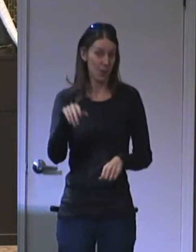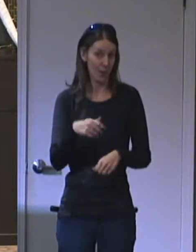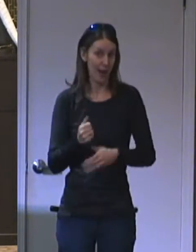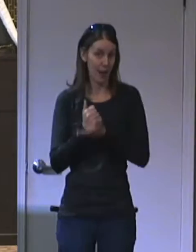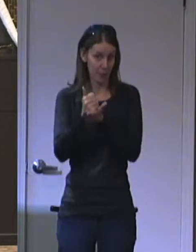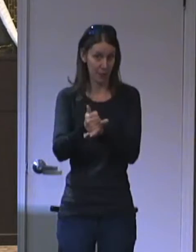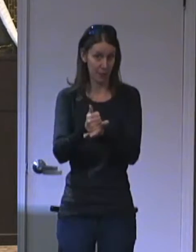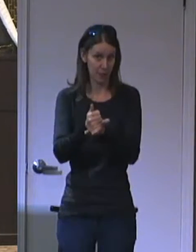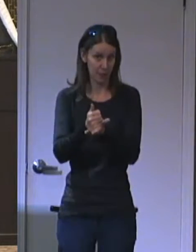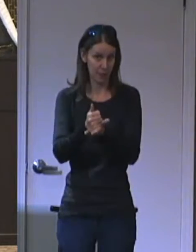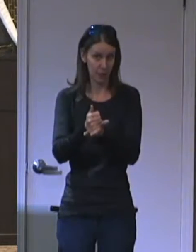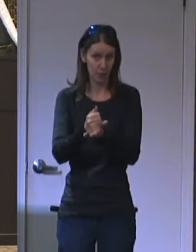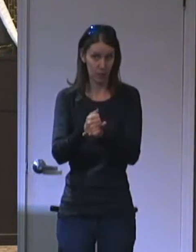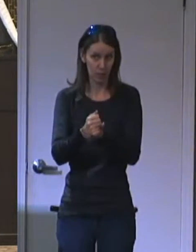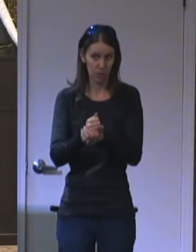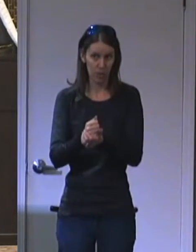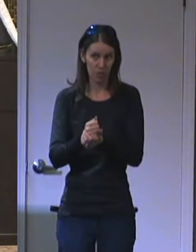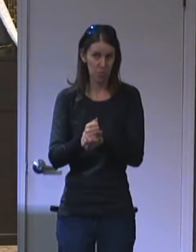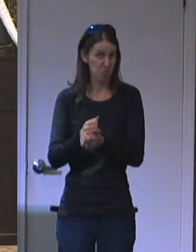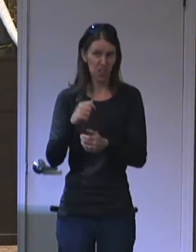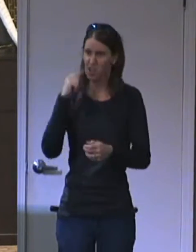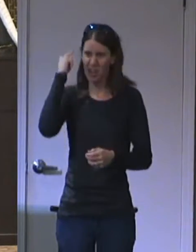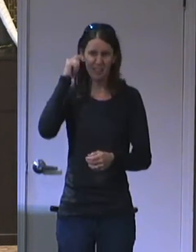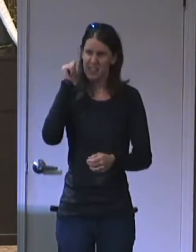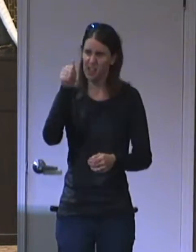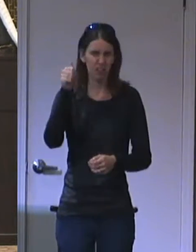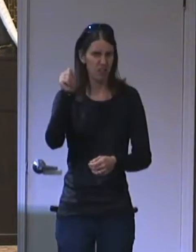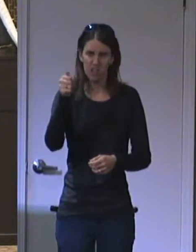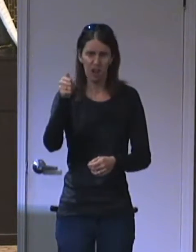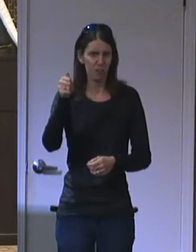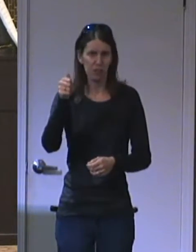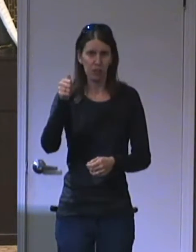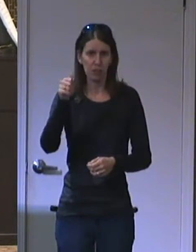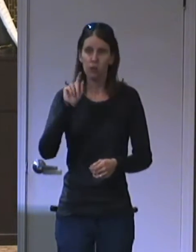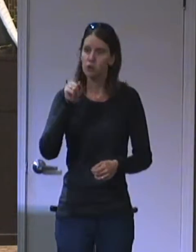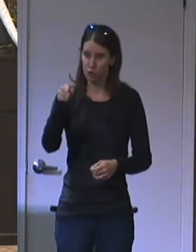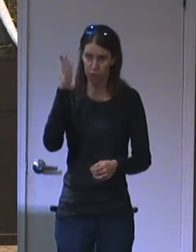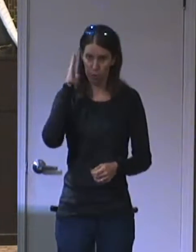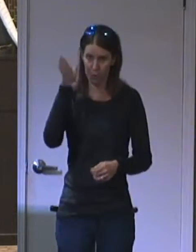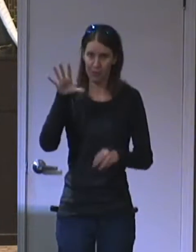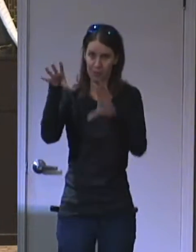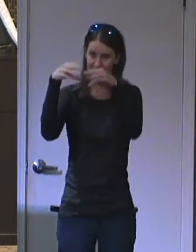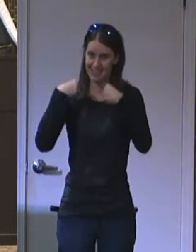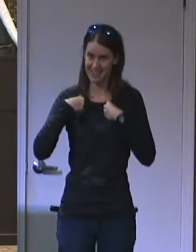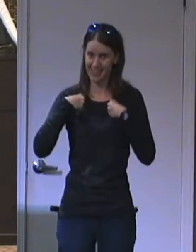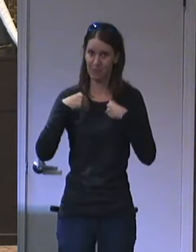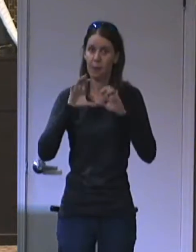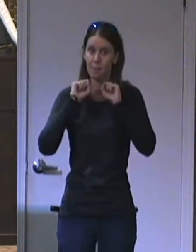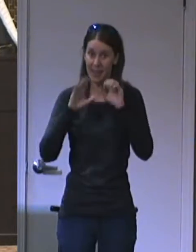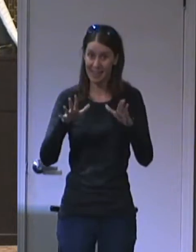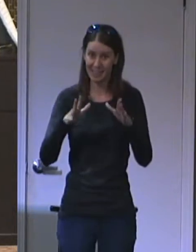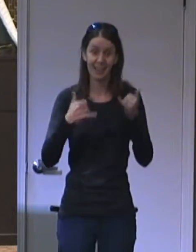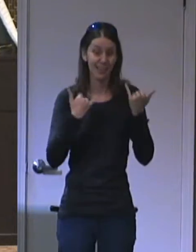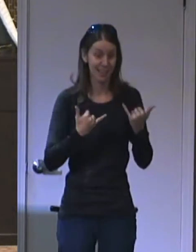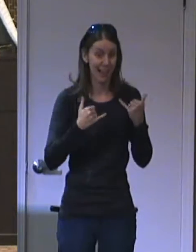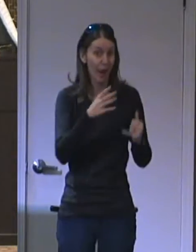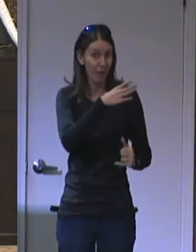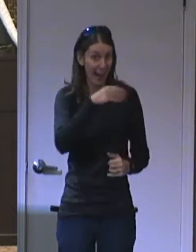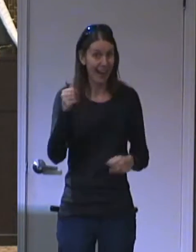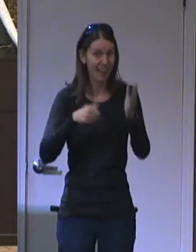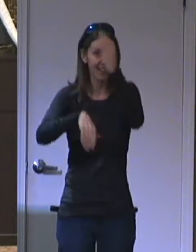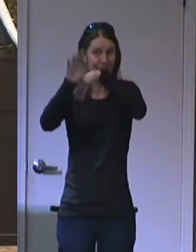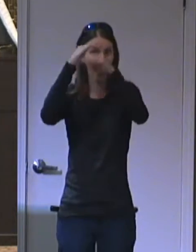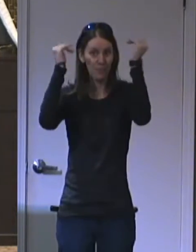help, because you helped with no thought of anything in return, you will receive blessings both now and in